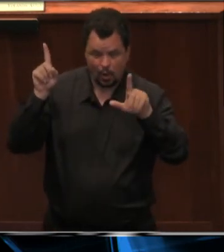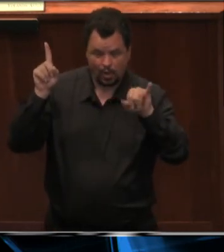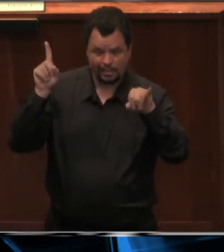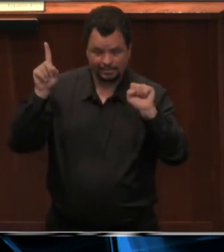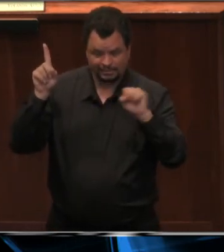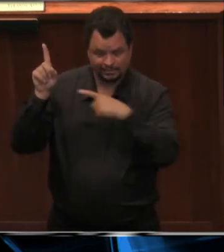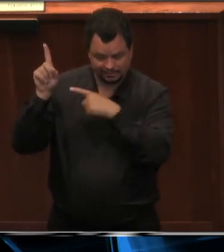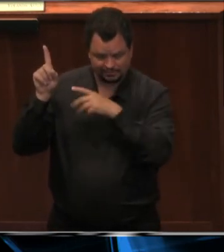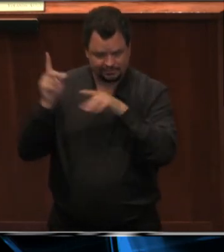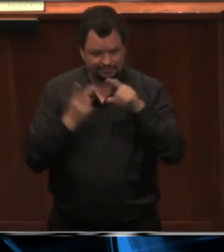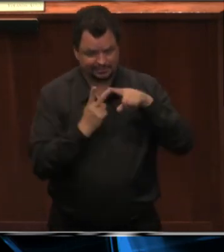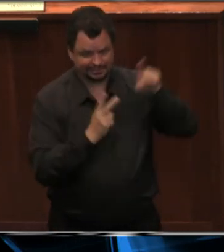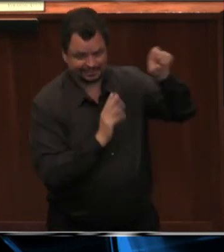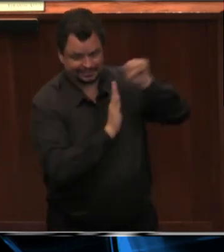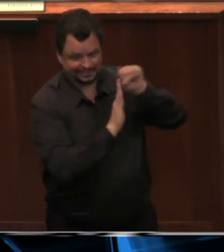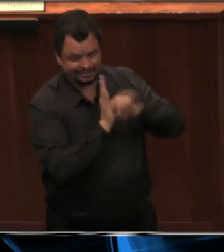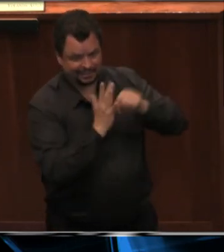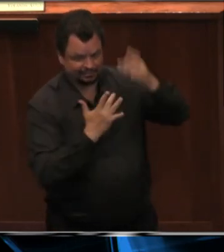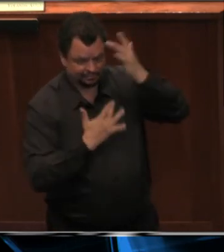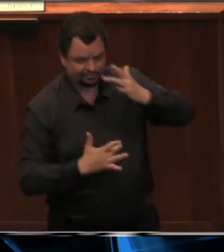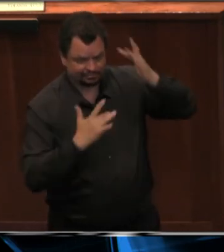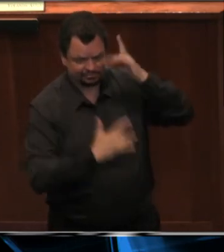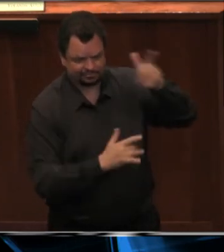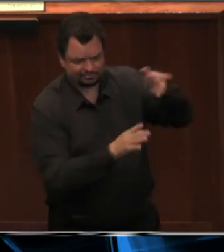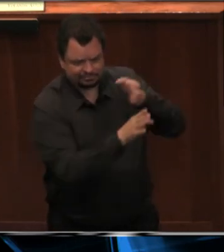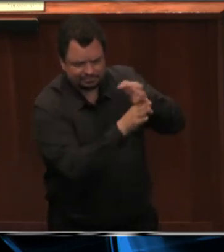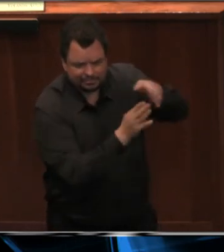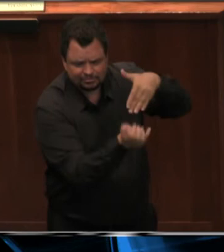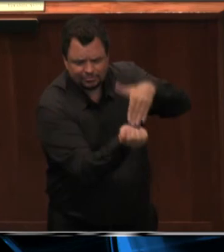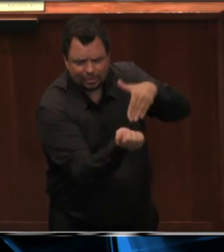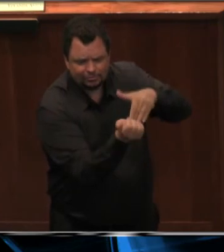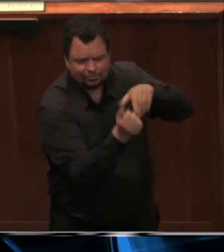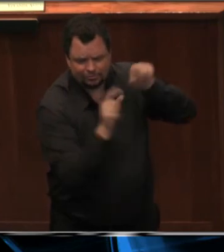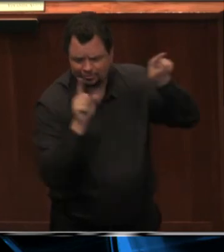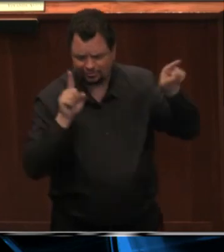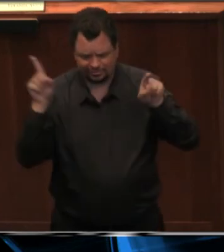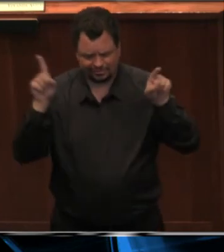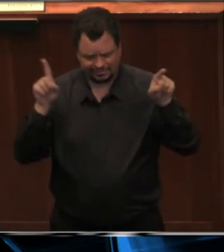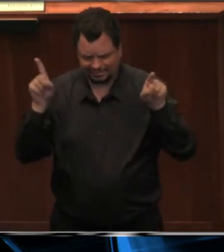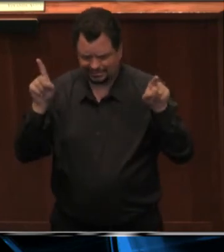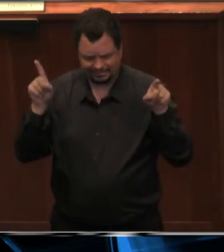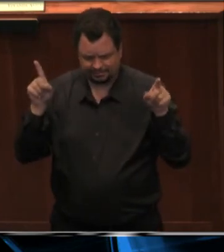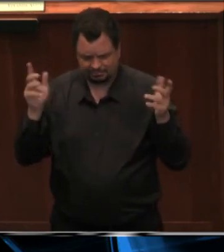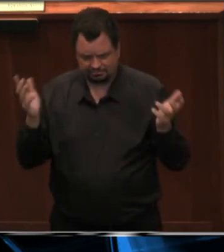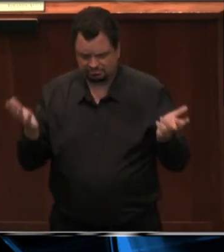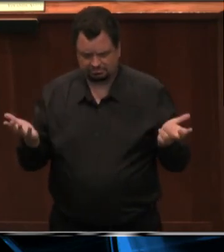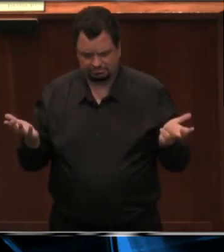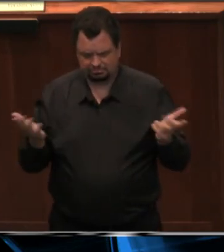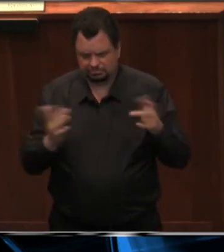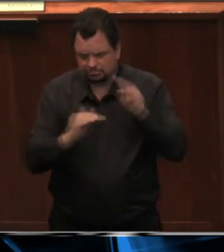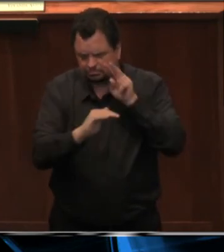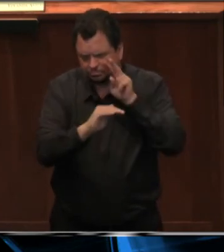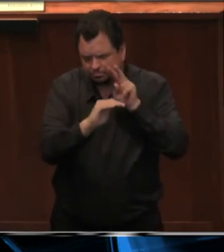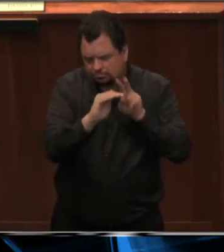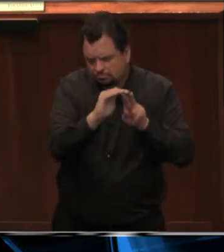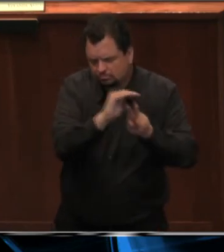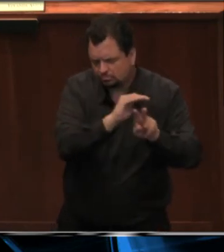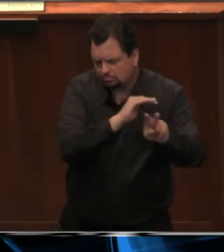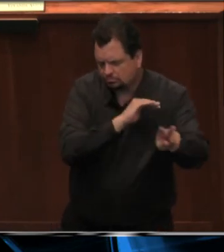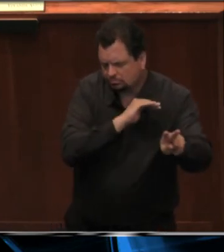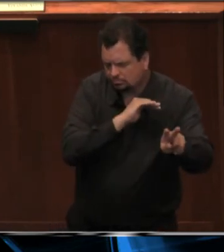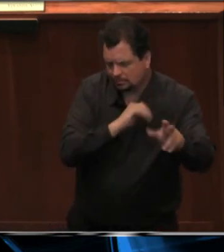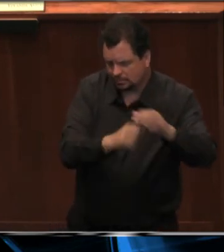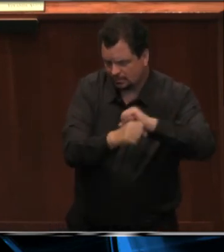told me in a video conference that they are expecting an increased incidence of this virus in